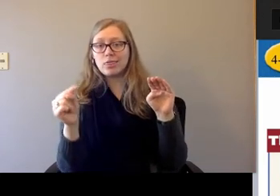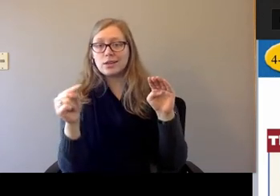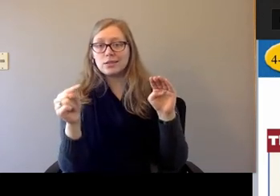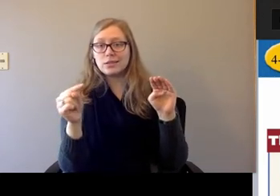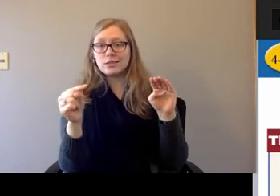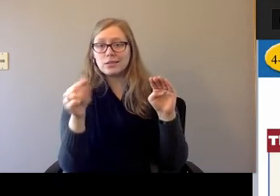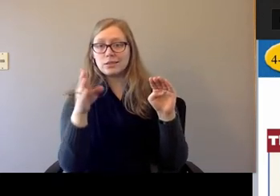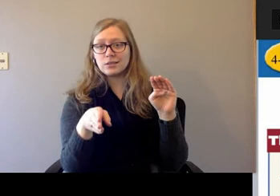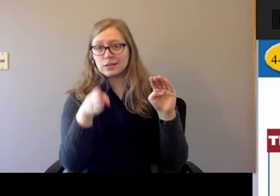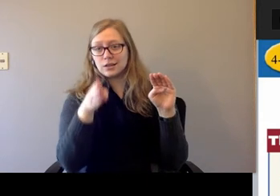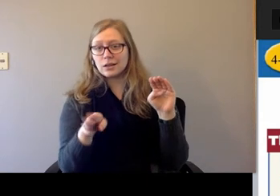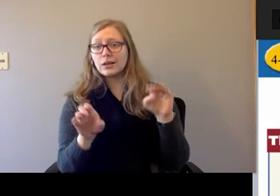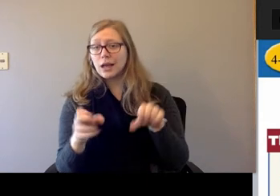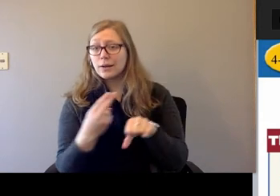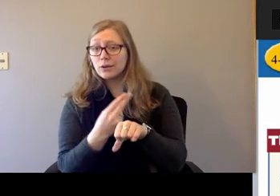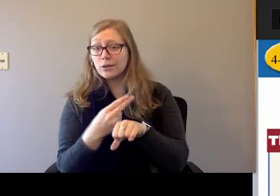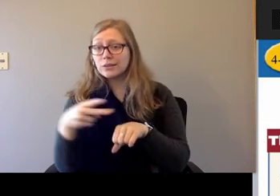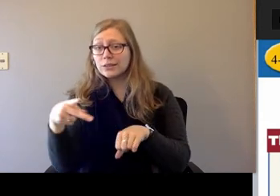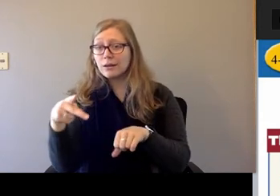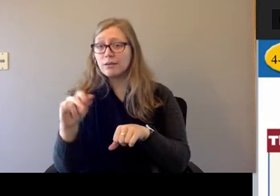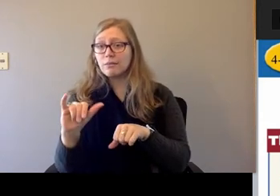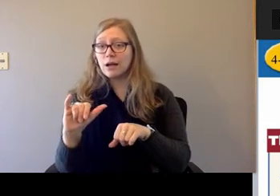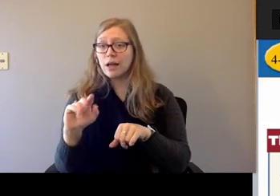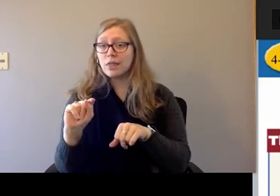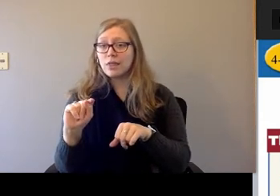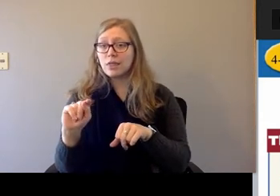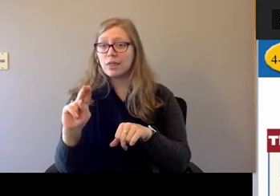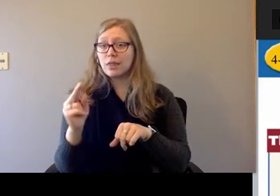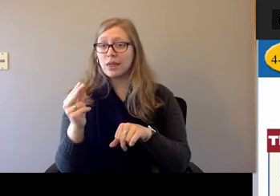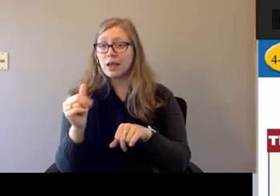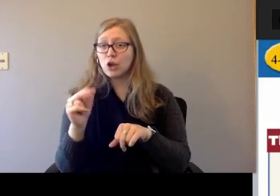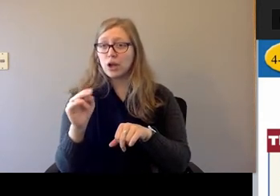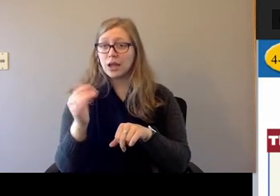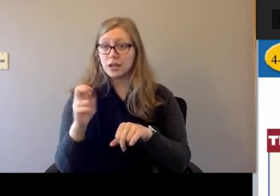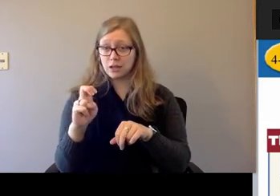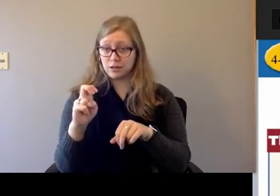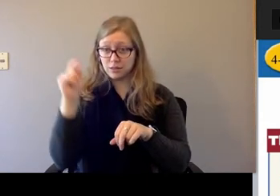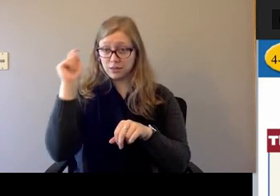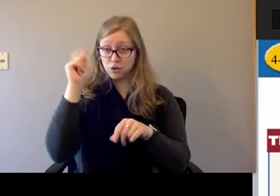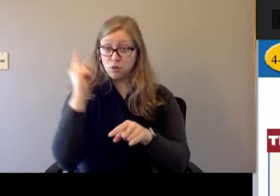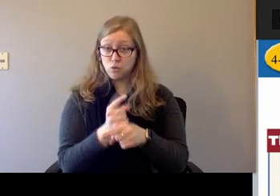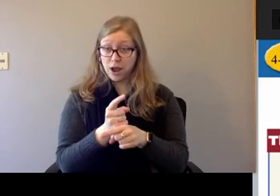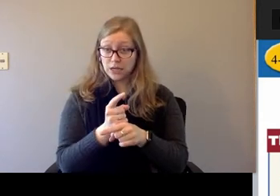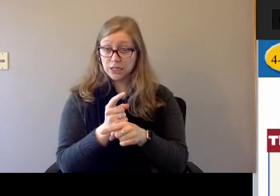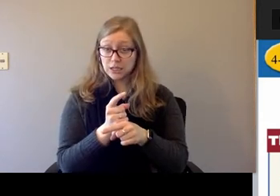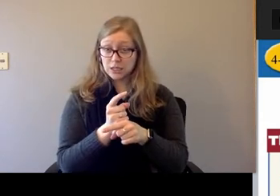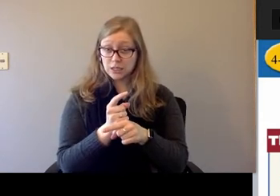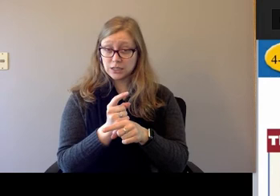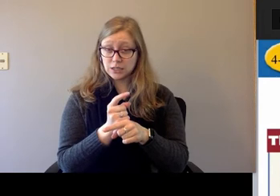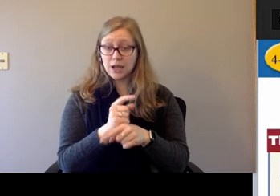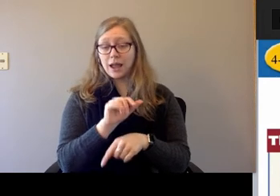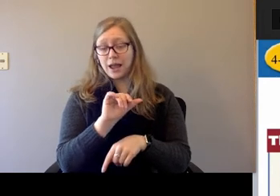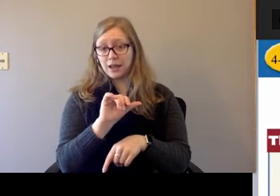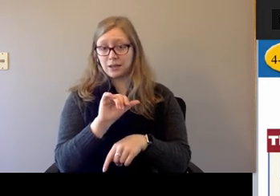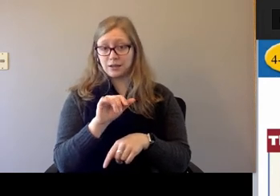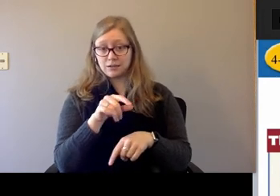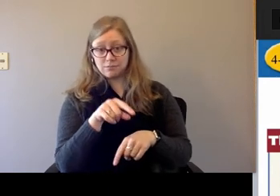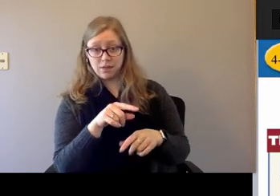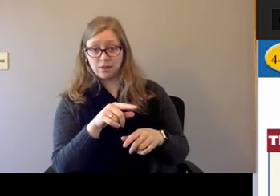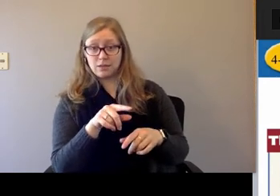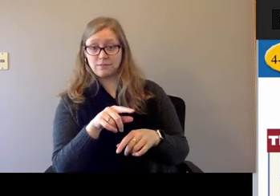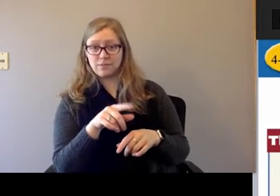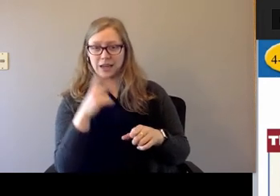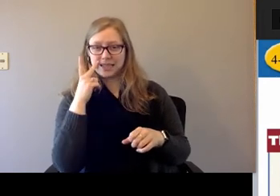use the Pythagorean theorem to find it. So that would be h squared minus a squared, the square root of it. And if I